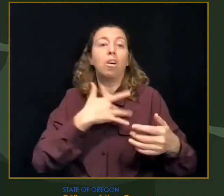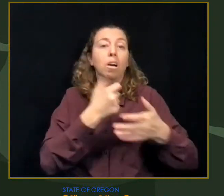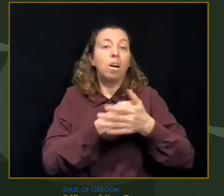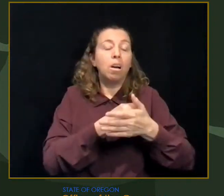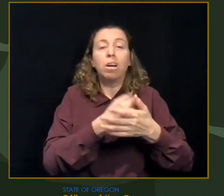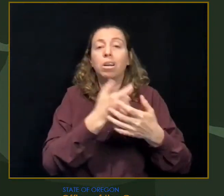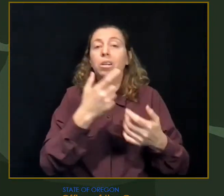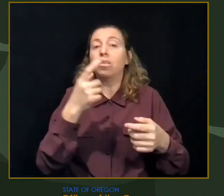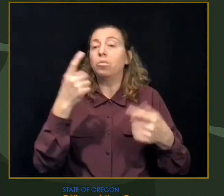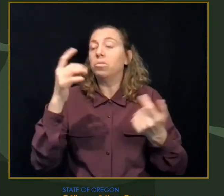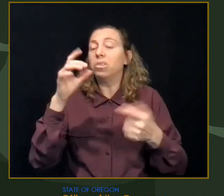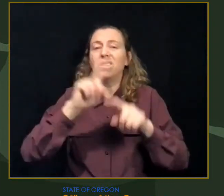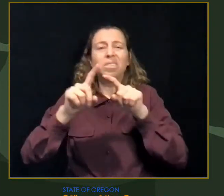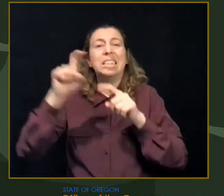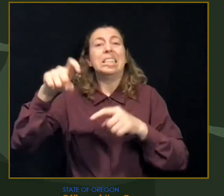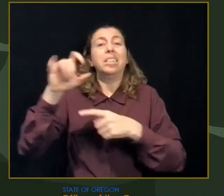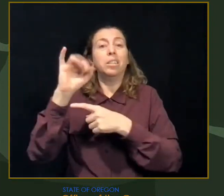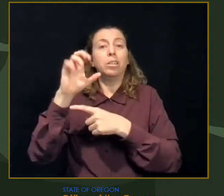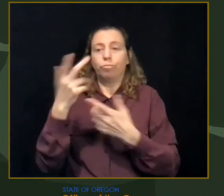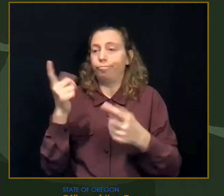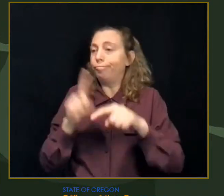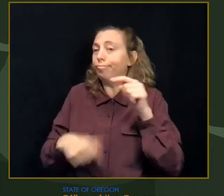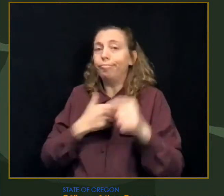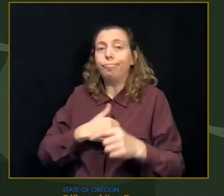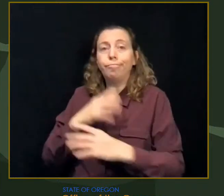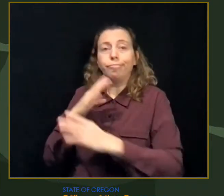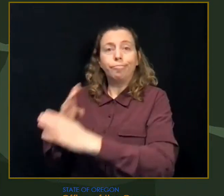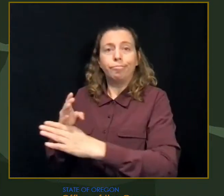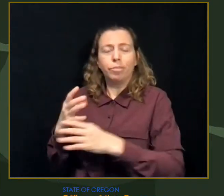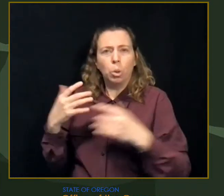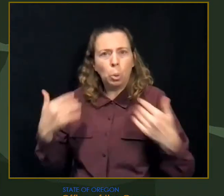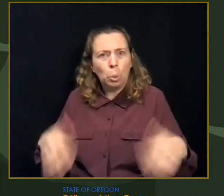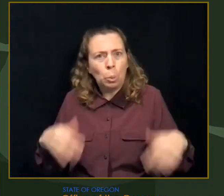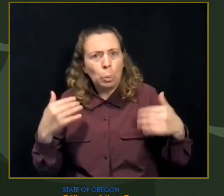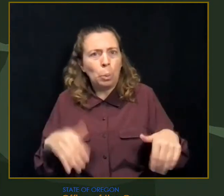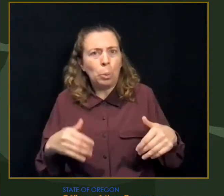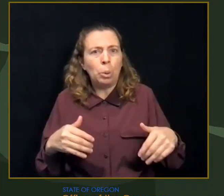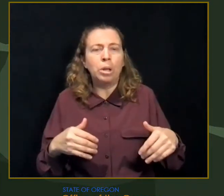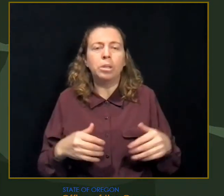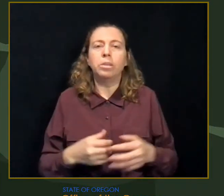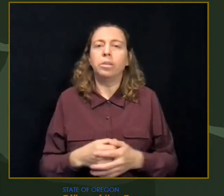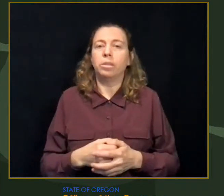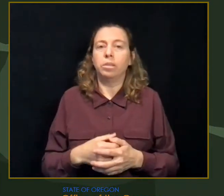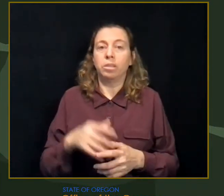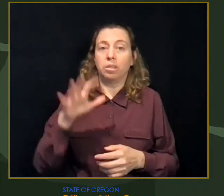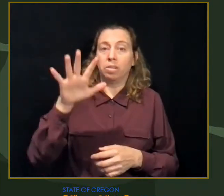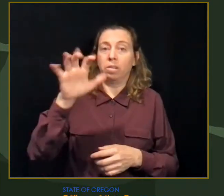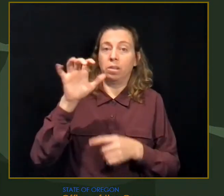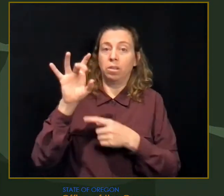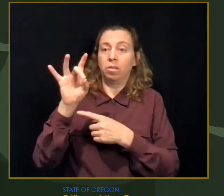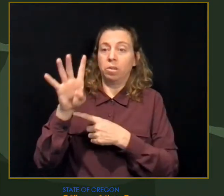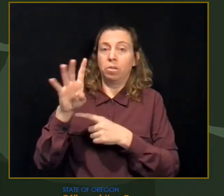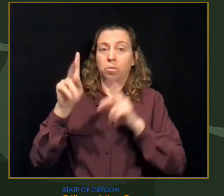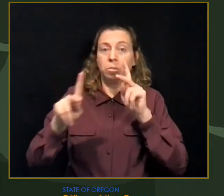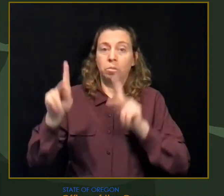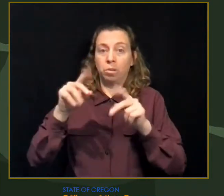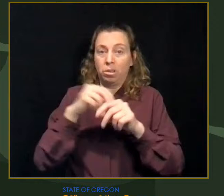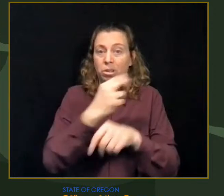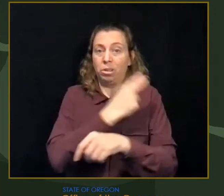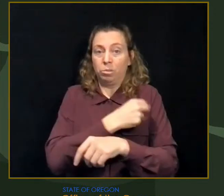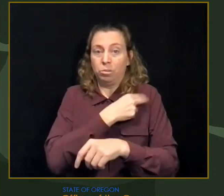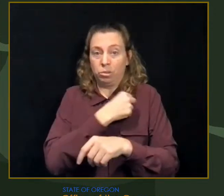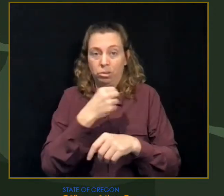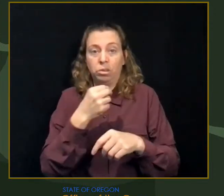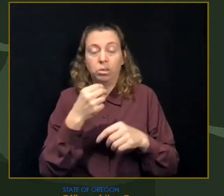COVID in the hospital peaked at 584 Oregonians in hospital beds in